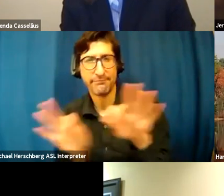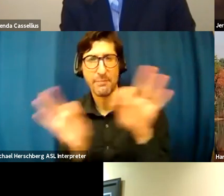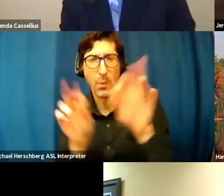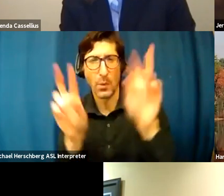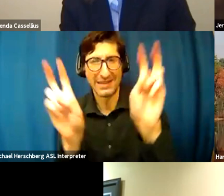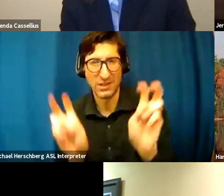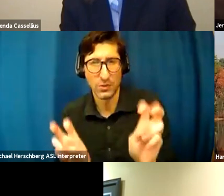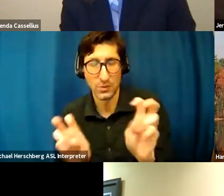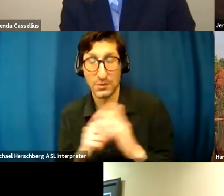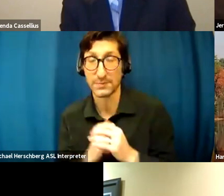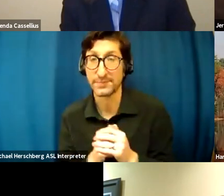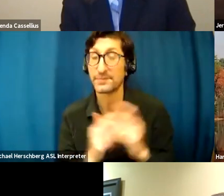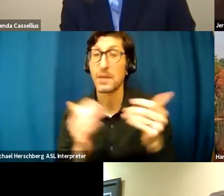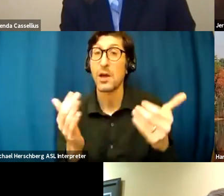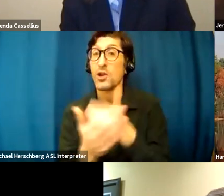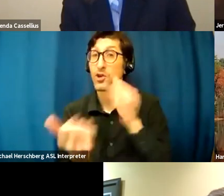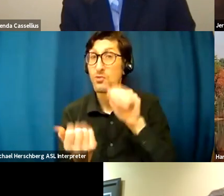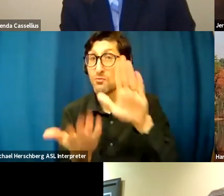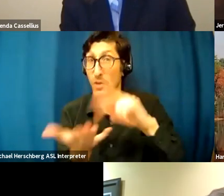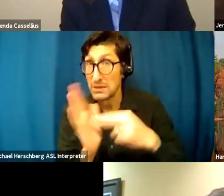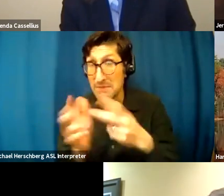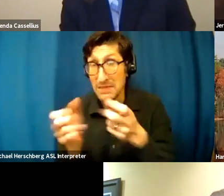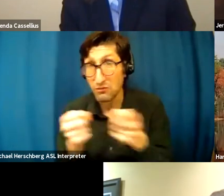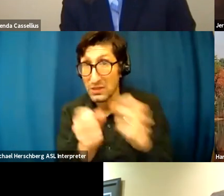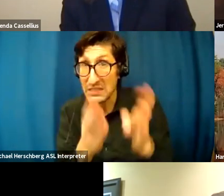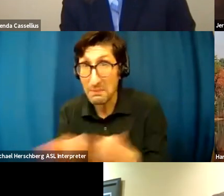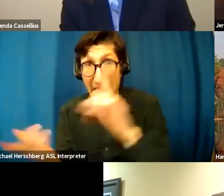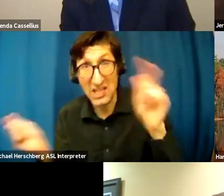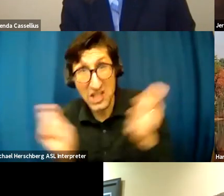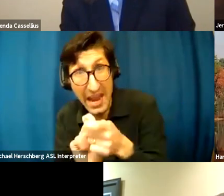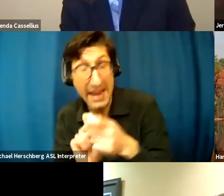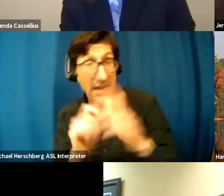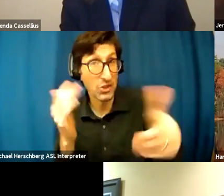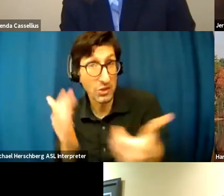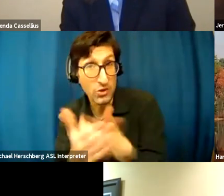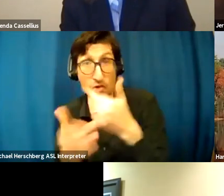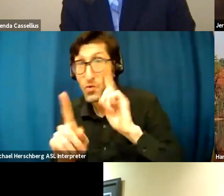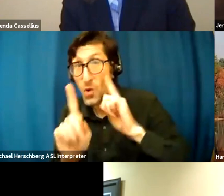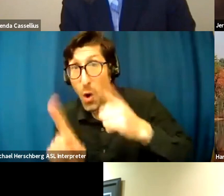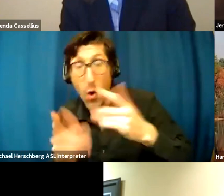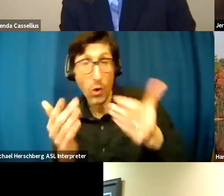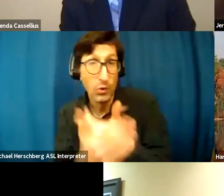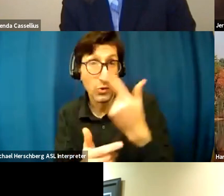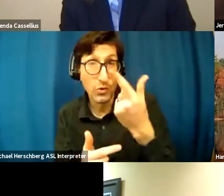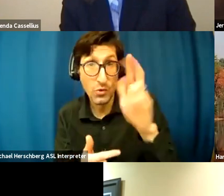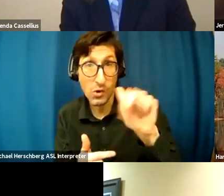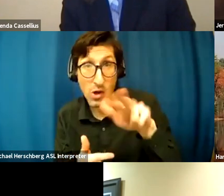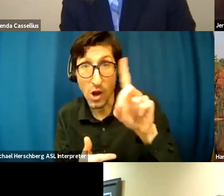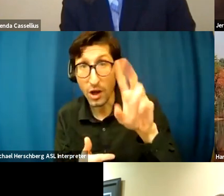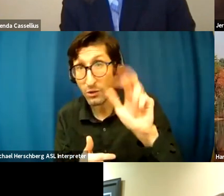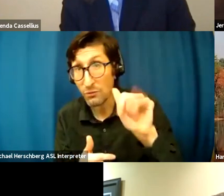This new approach does not change the strategic plan or add new goals or guardrails to the district's